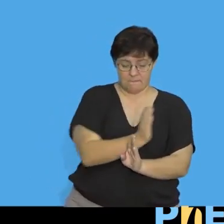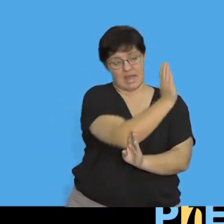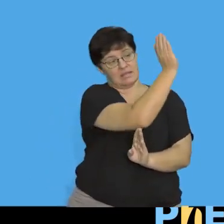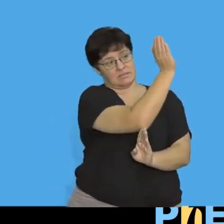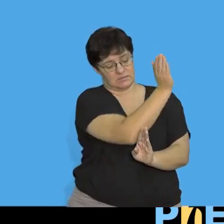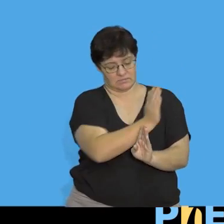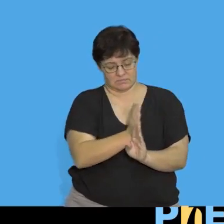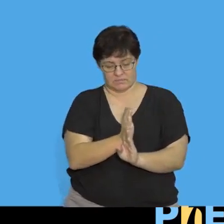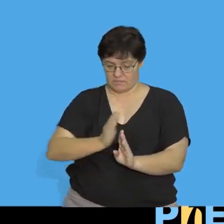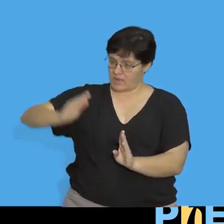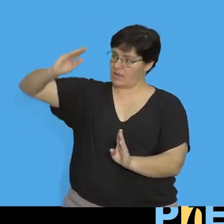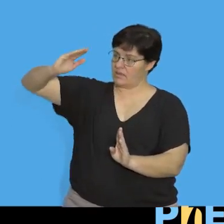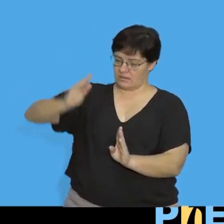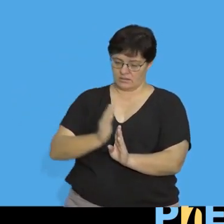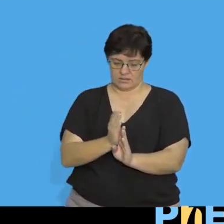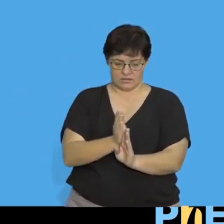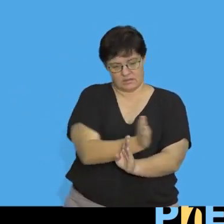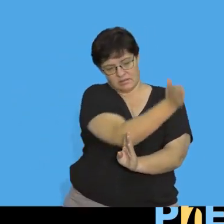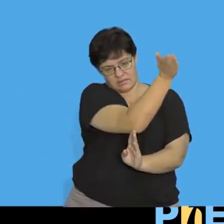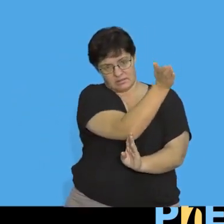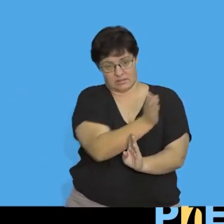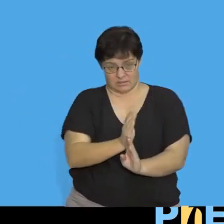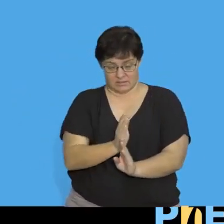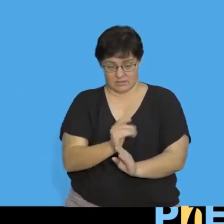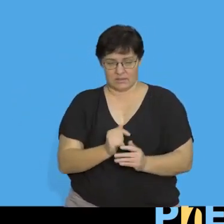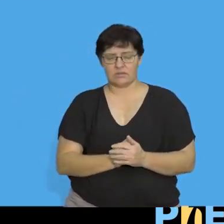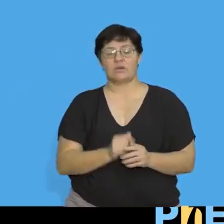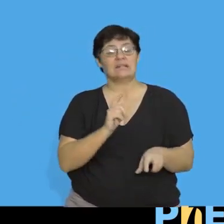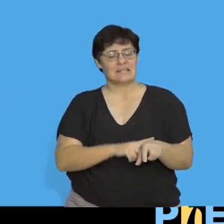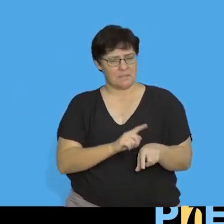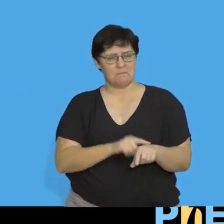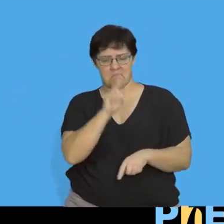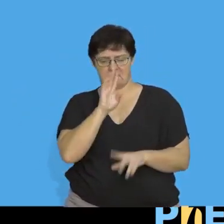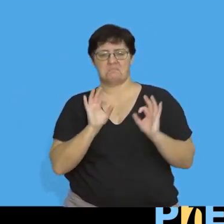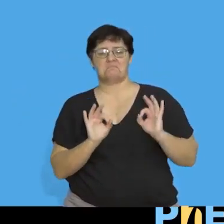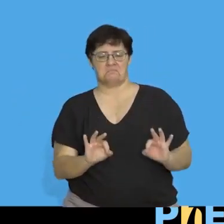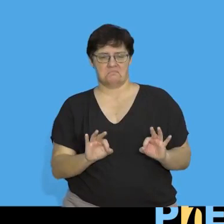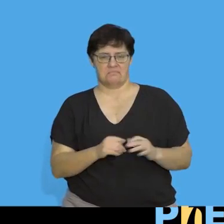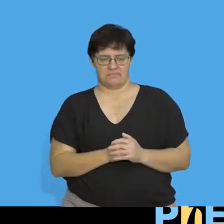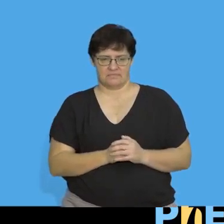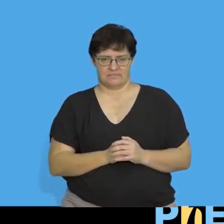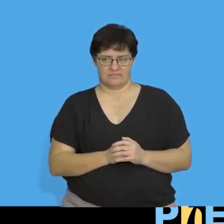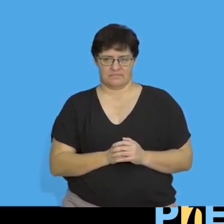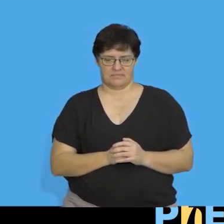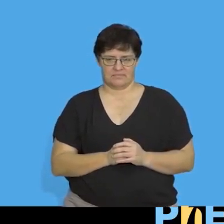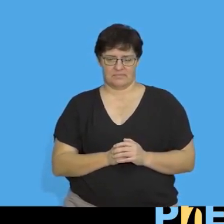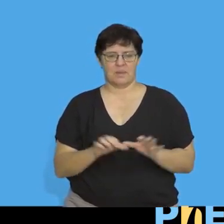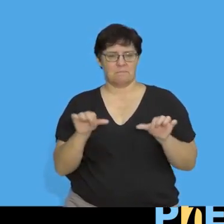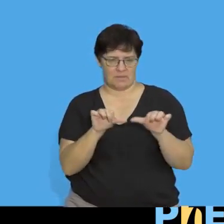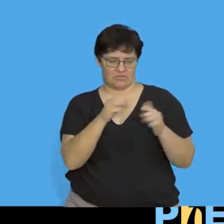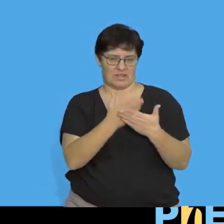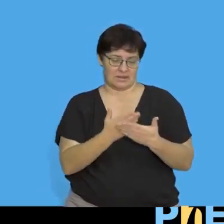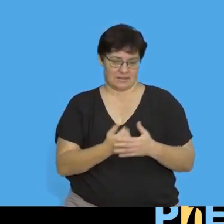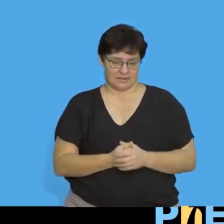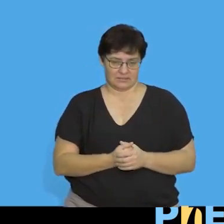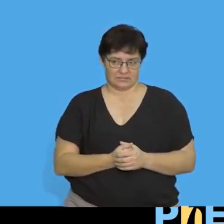to the maximum, and back to the middle again. So the period you'll see there is able to be measured,